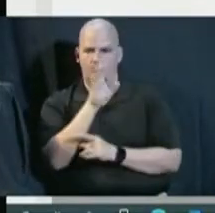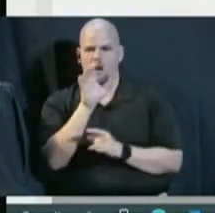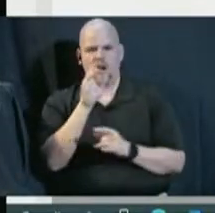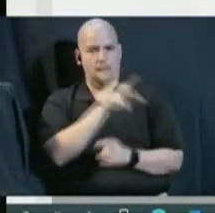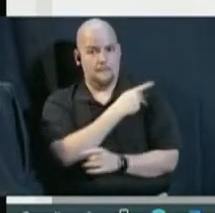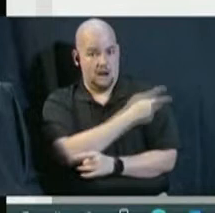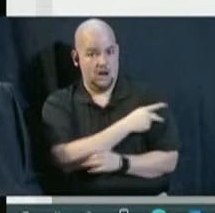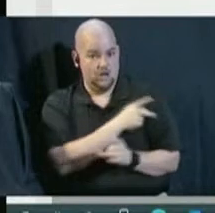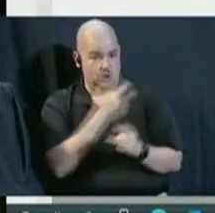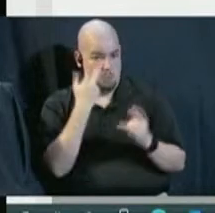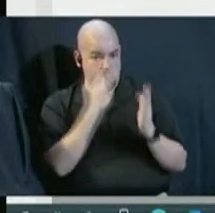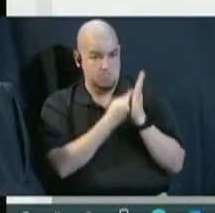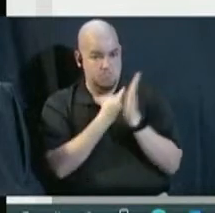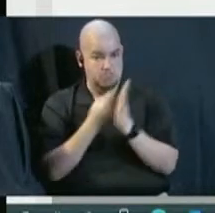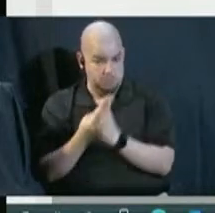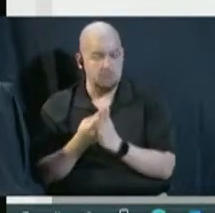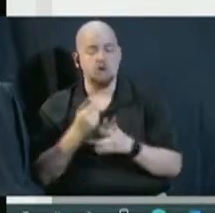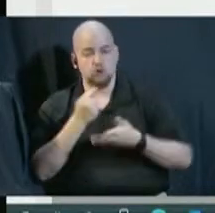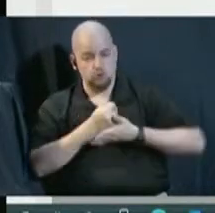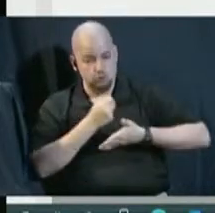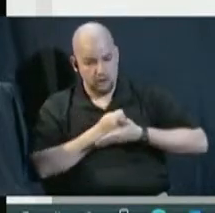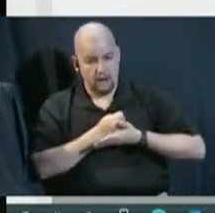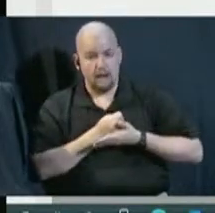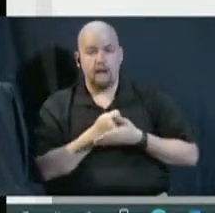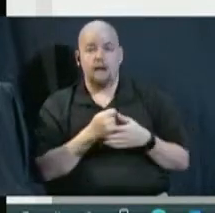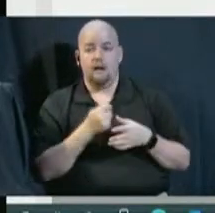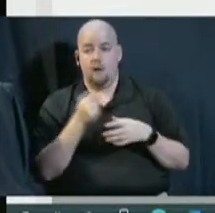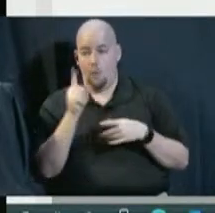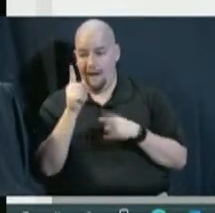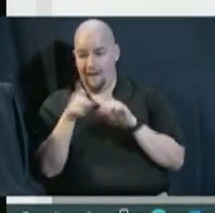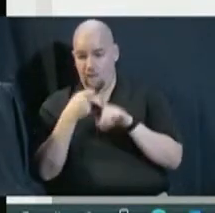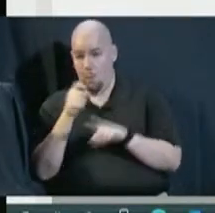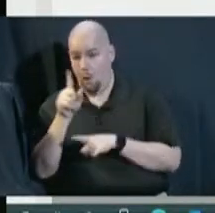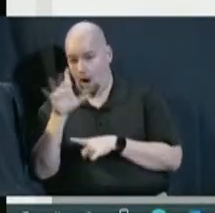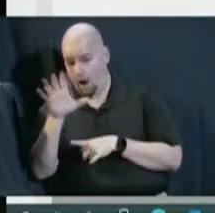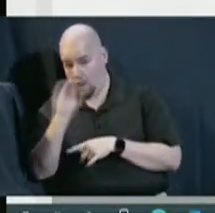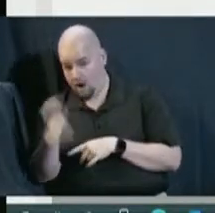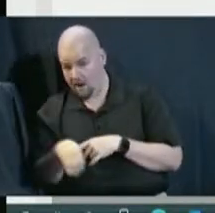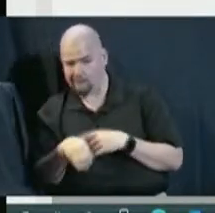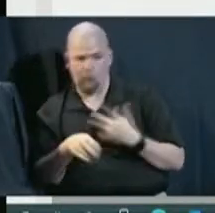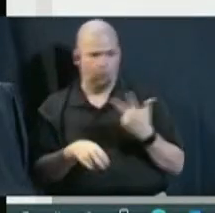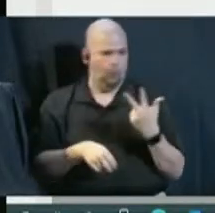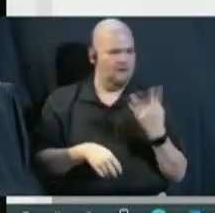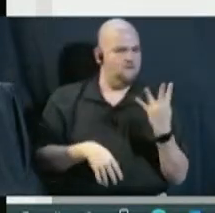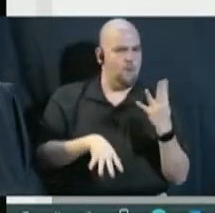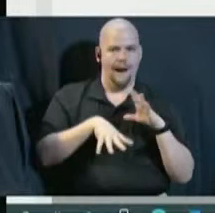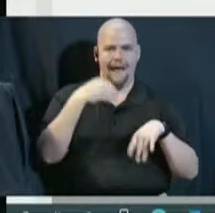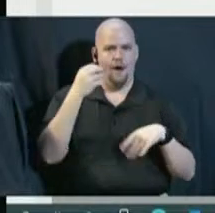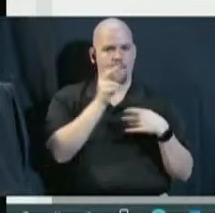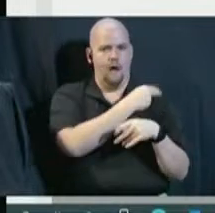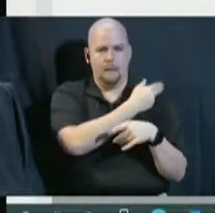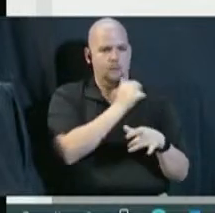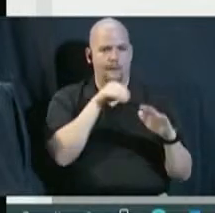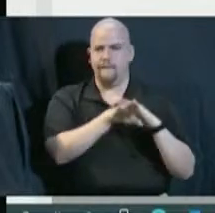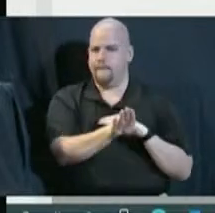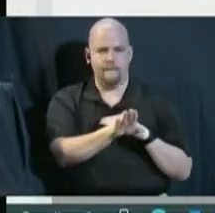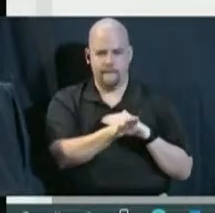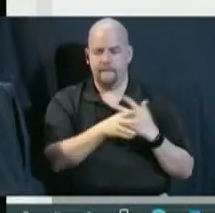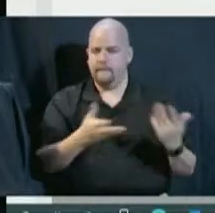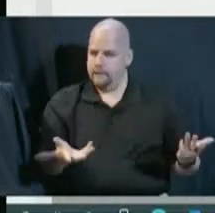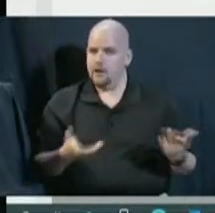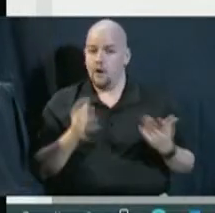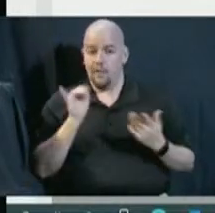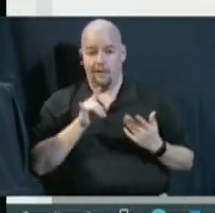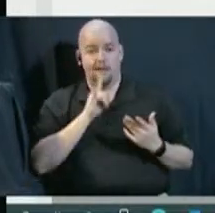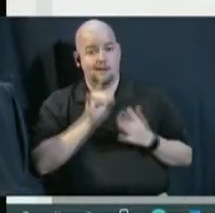keep maybe 3 or 4 out of the hospital, I believe. And so that is an important,